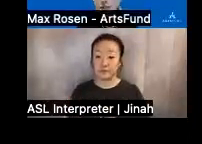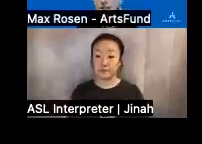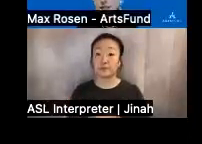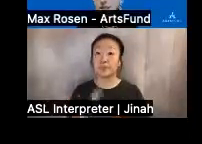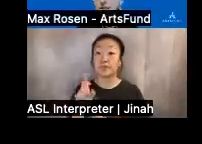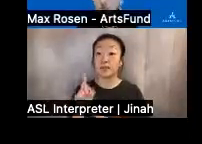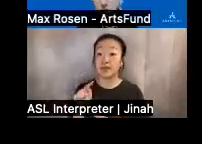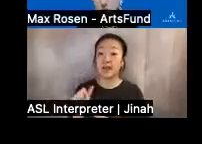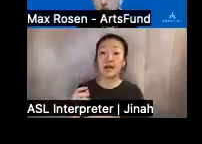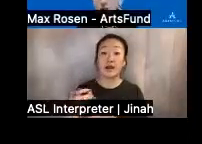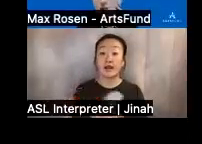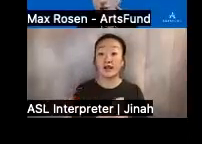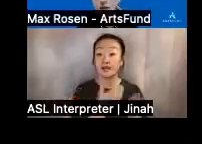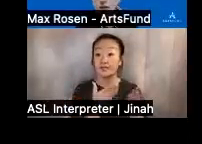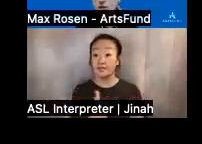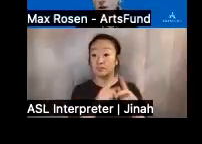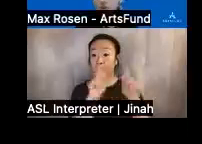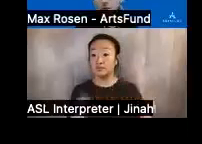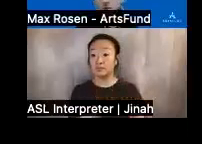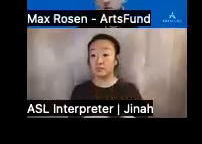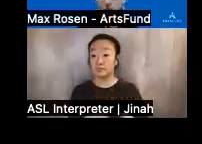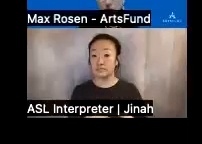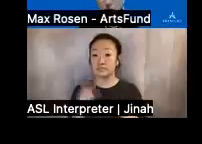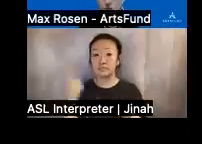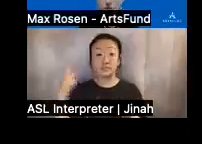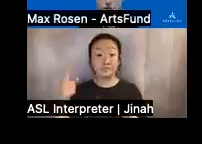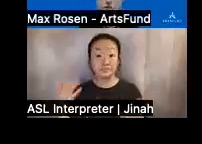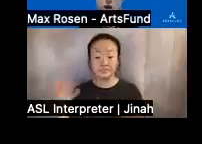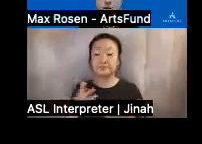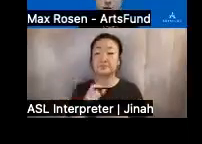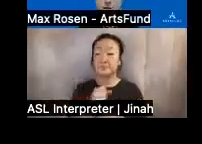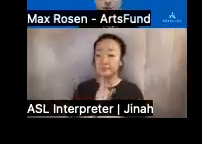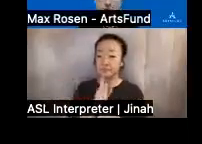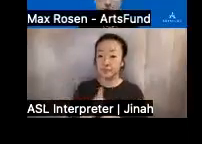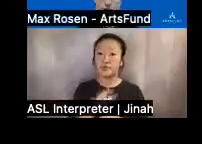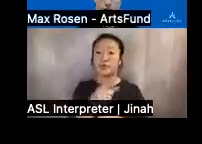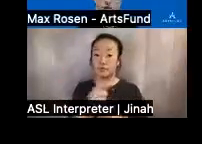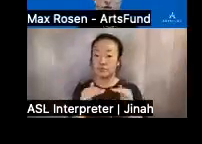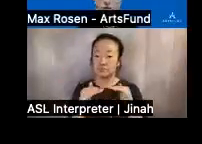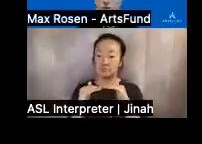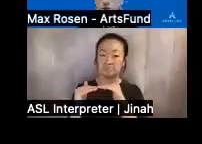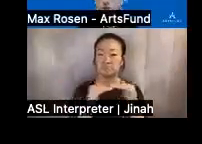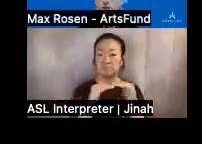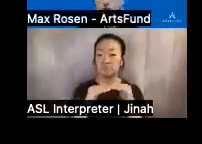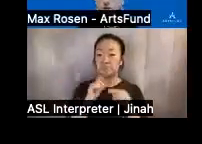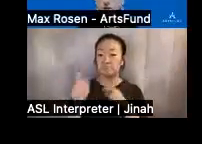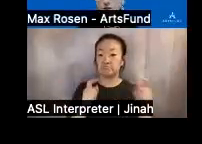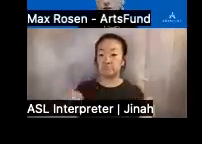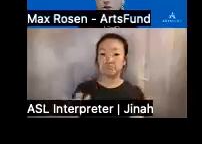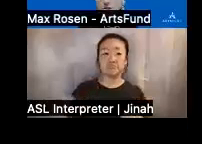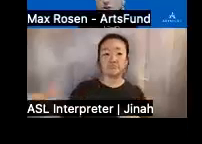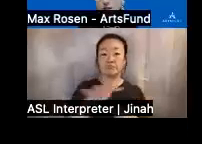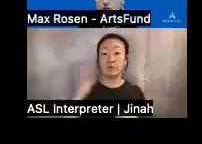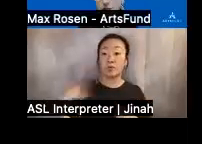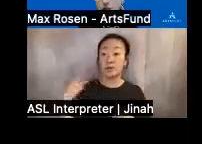being collected in this form is so that we can ensure grant funds are equitably distributed across Washington State's arts